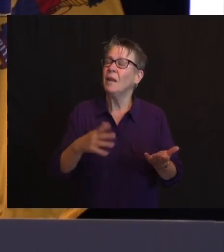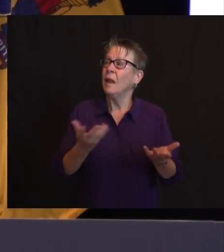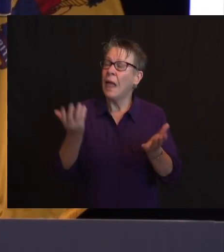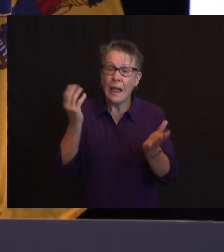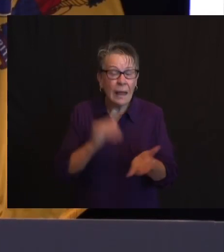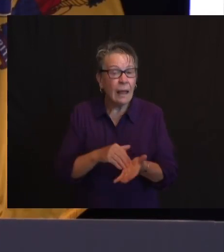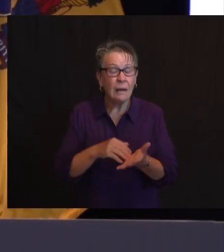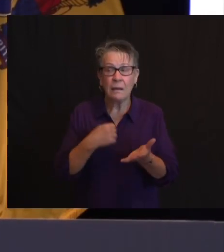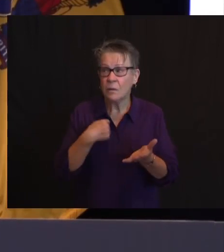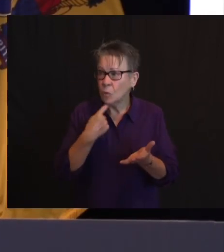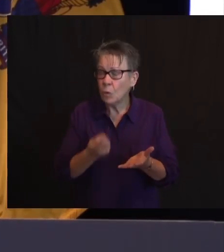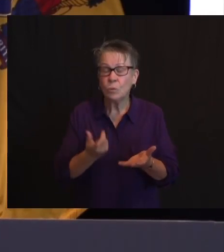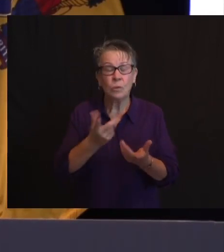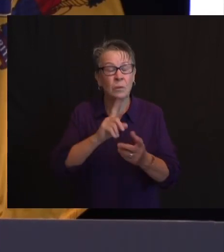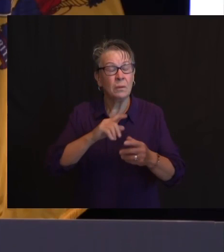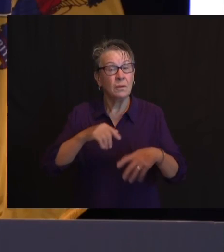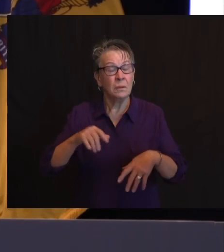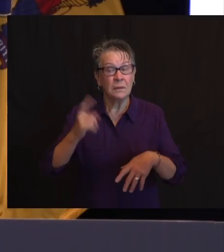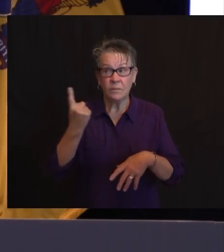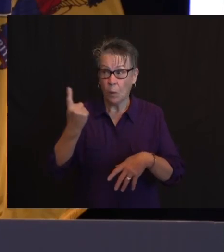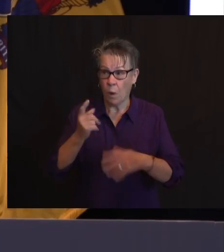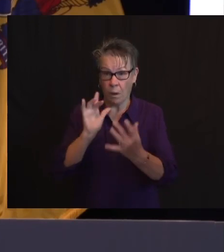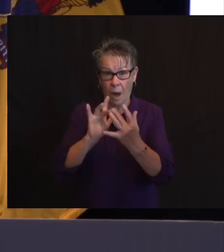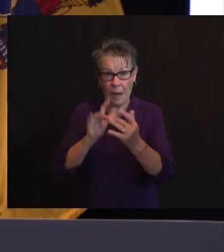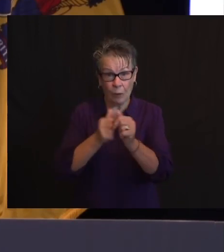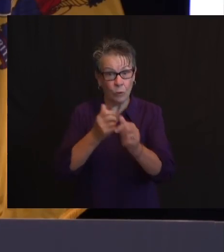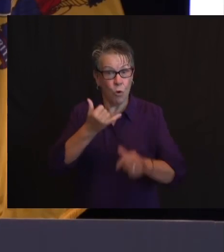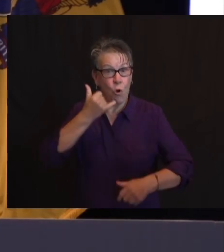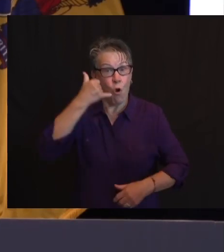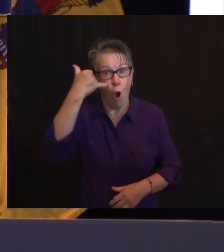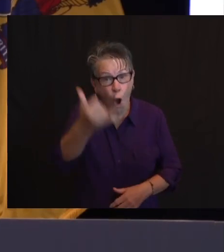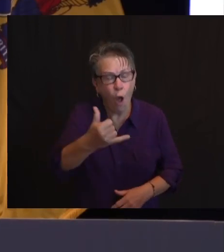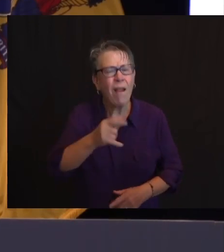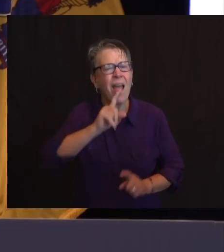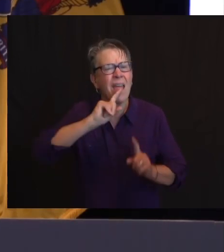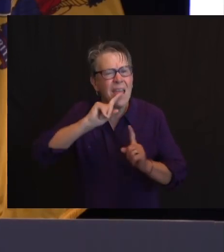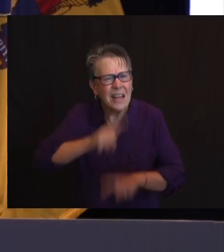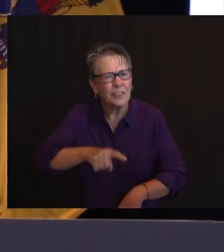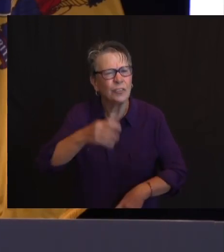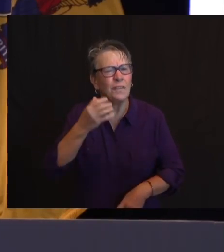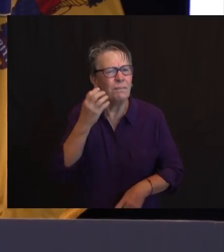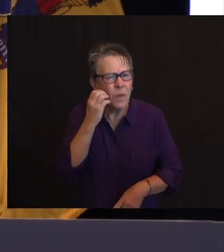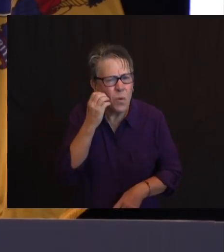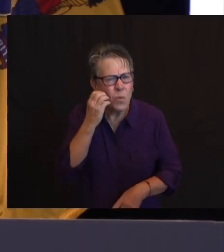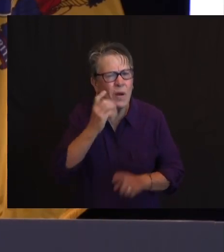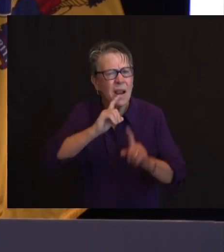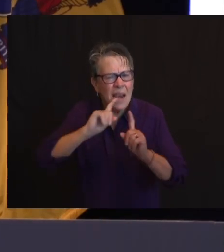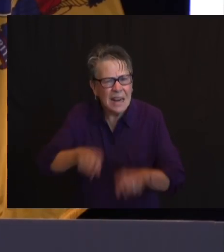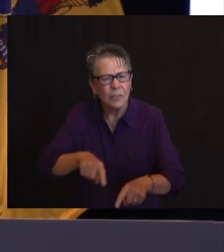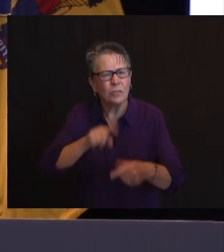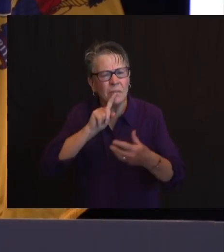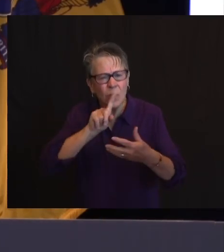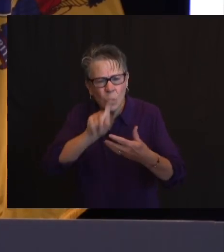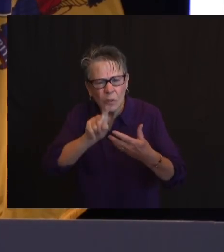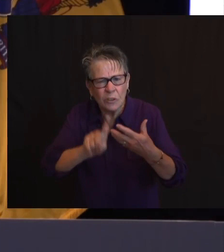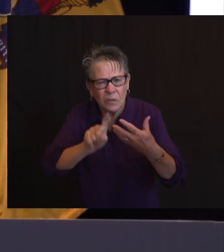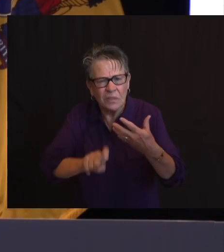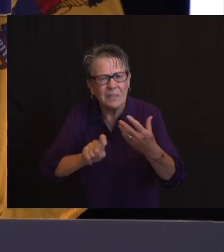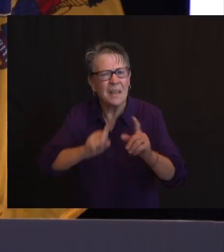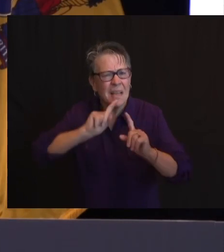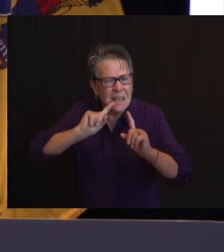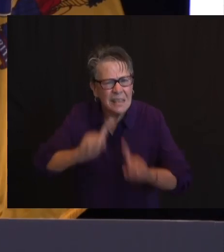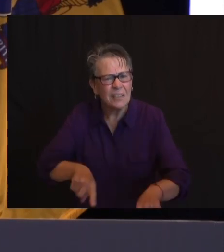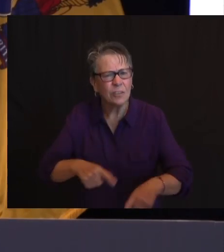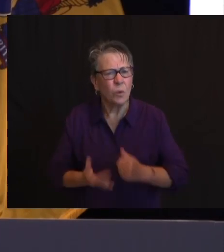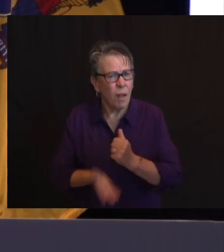will illegal behavior, certainly don't condone underage drinking. But to use the house party example, it's not what the call